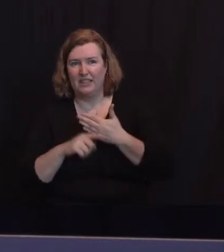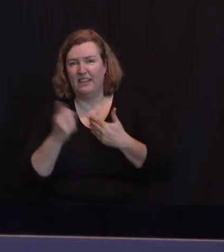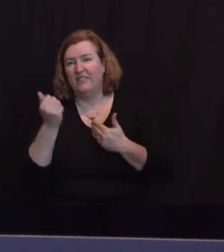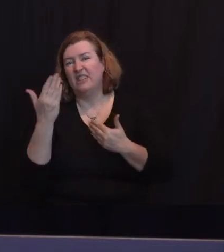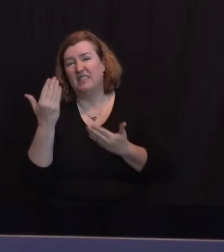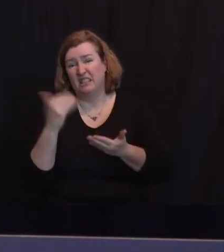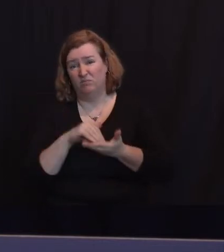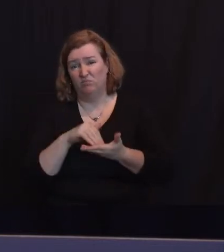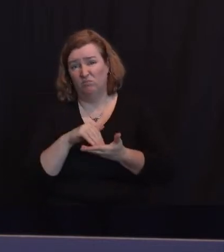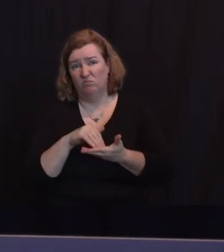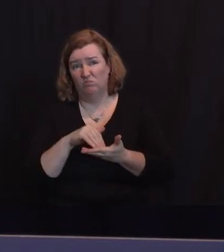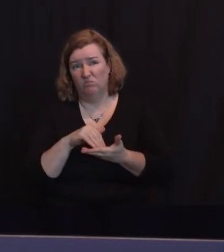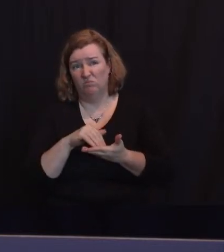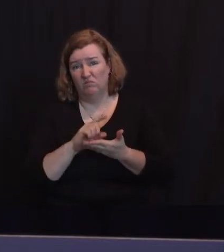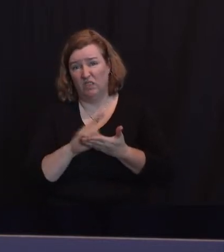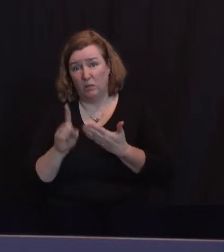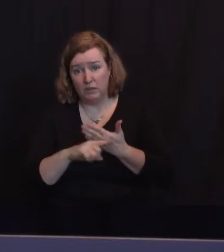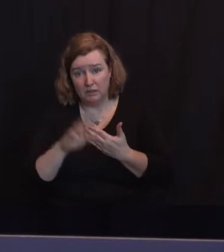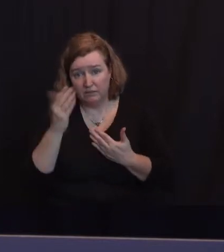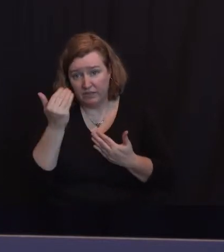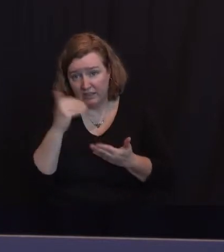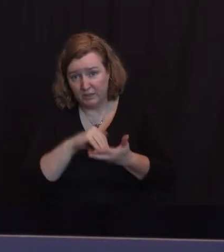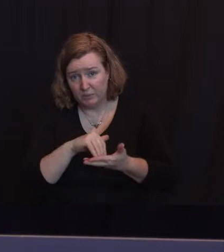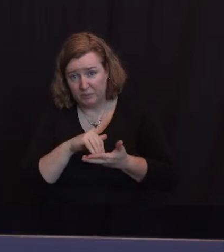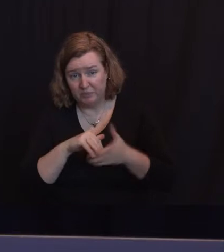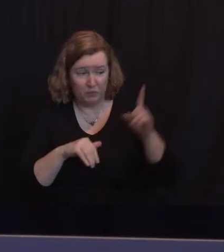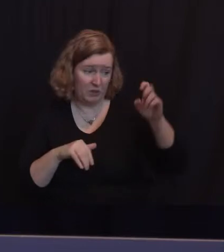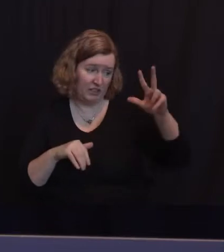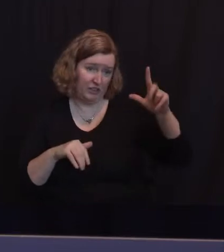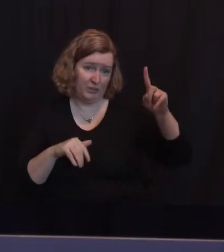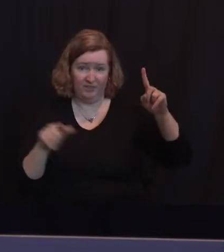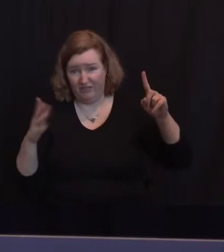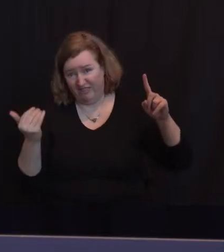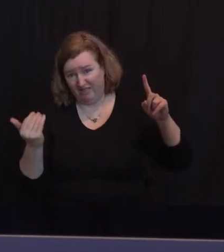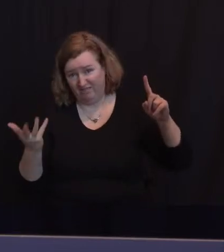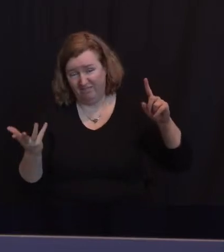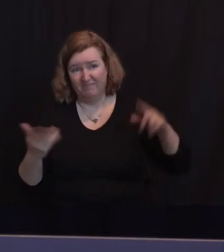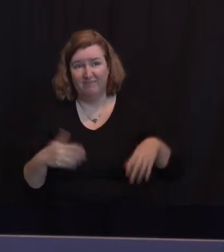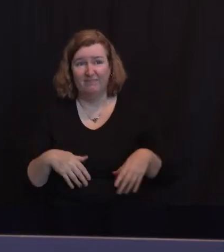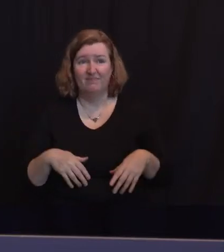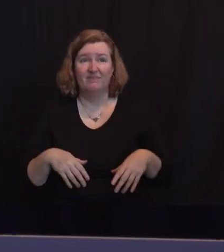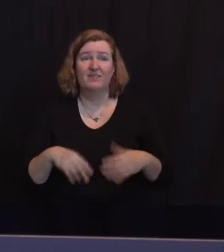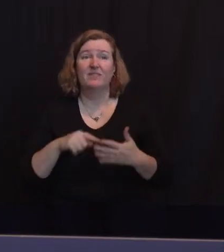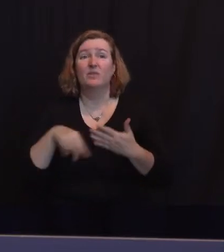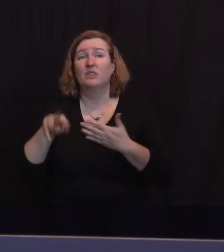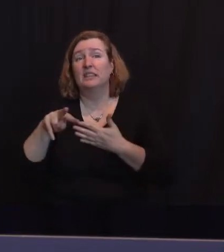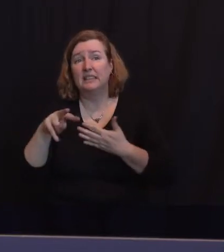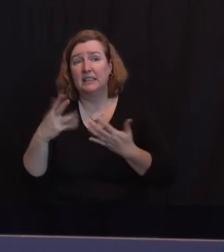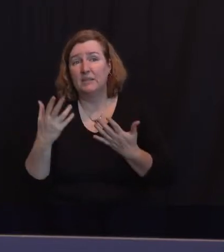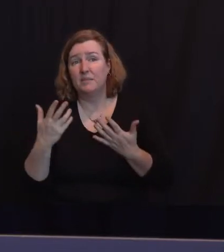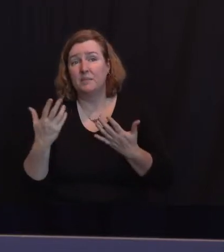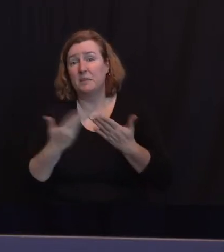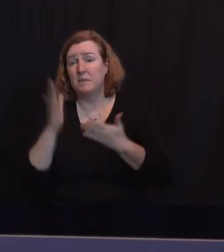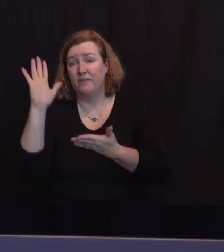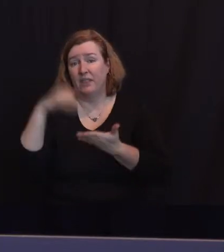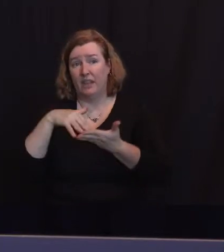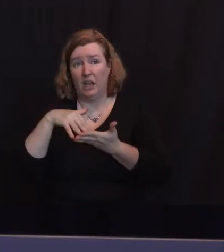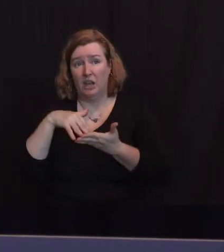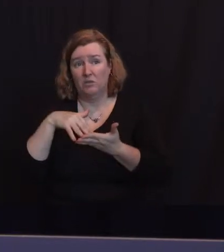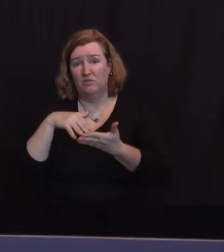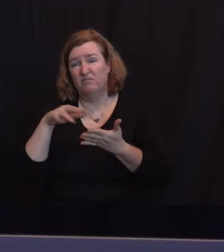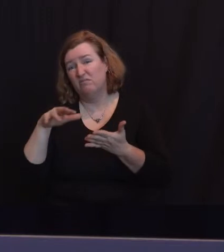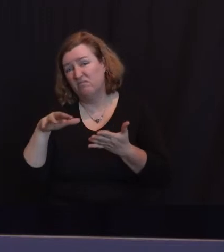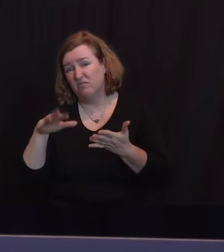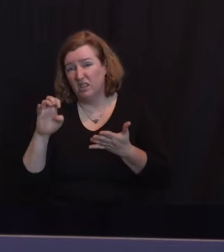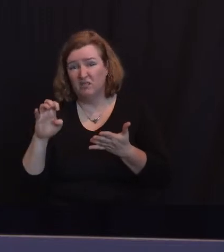15,600 next week. And the week after that, as far as we know, that may go down to 5,200. So that's a drop